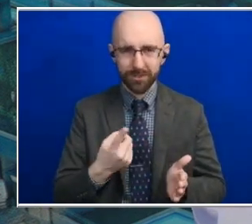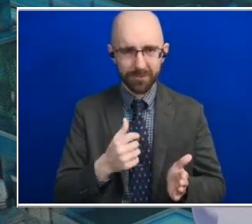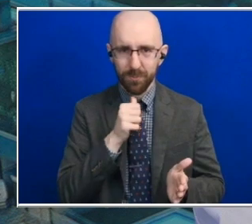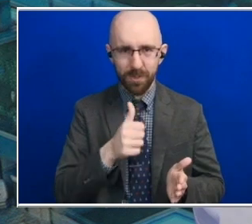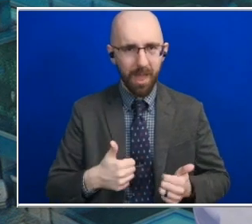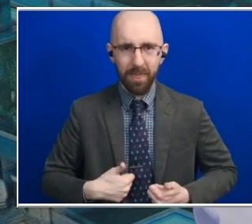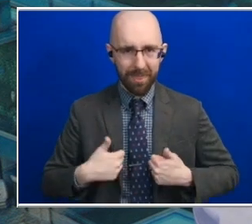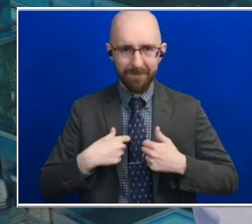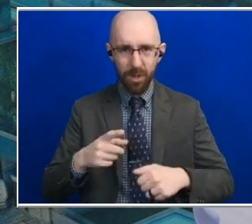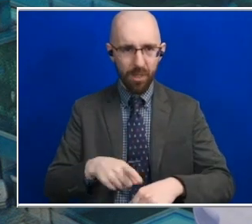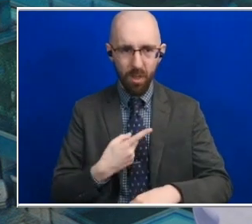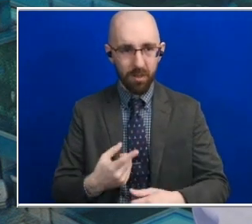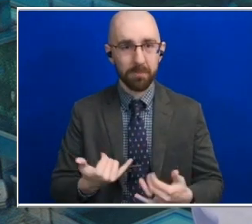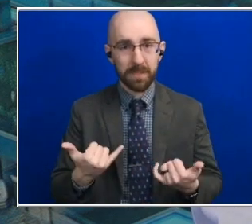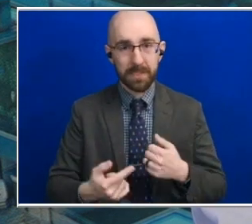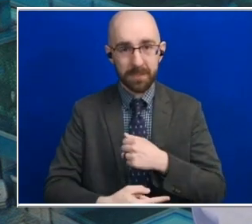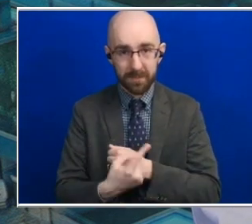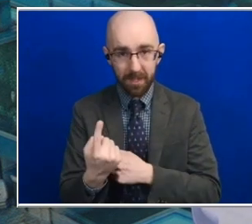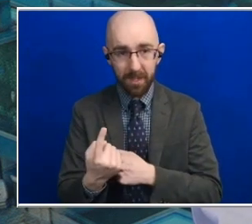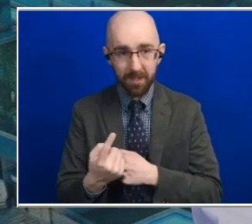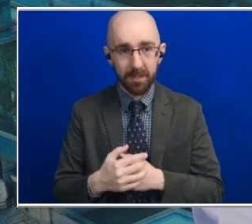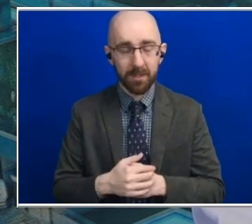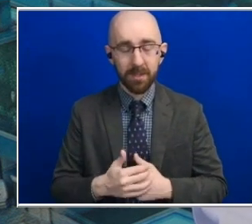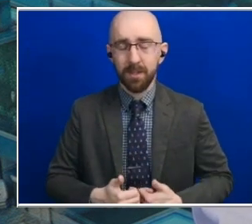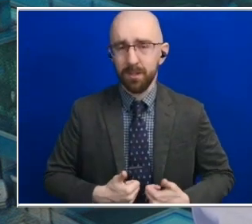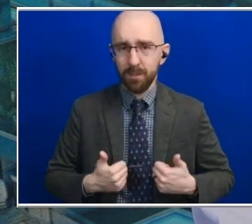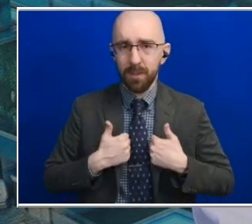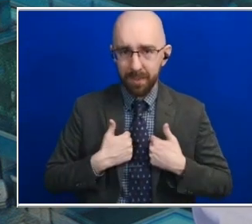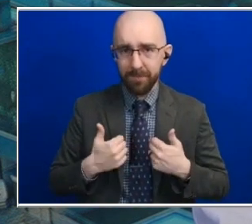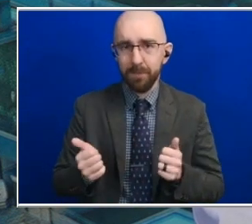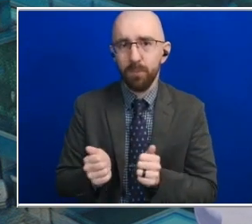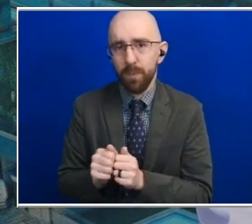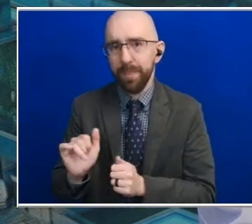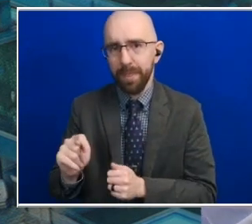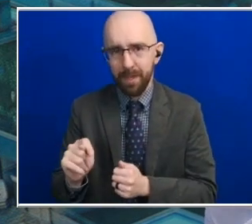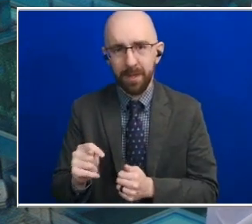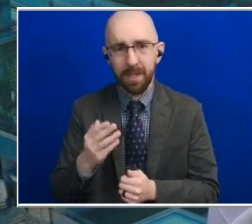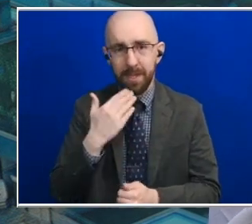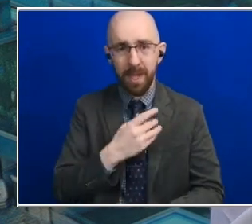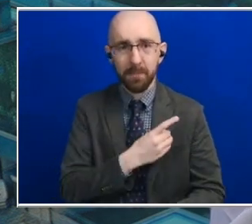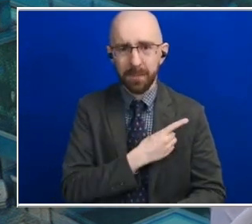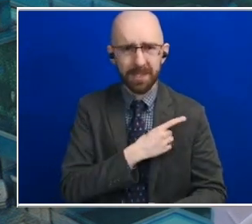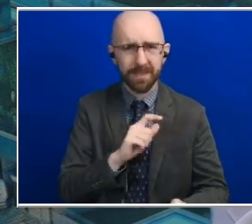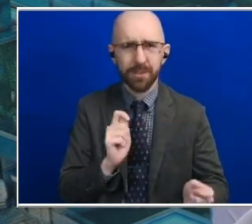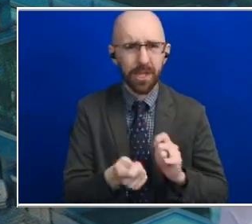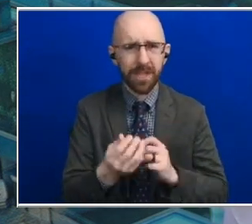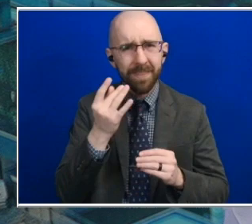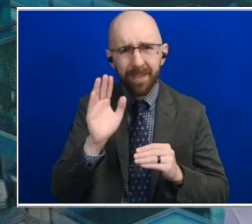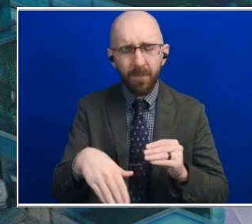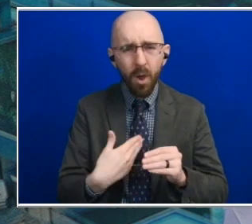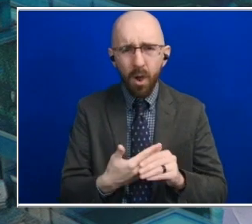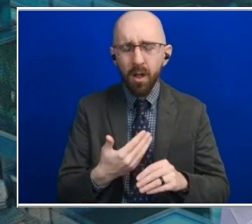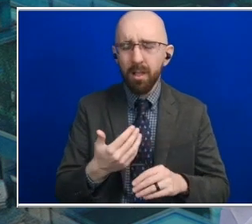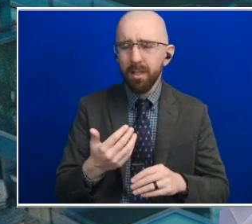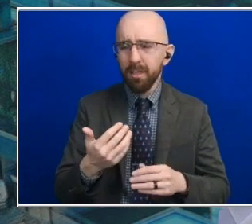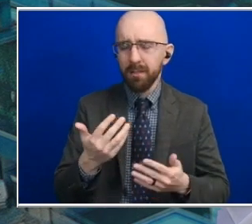today, you live with. Diabetes has totally changed. Just think of all the diseases has so completely